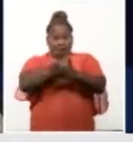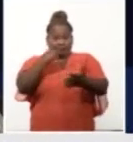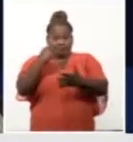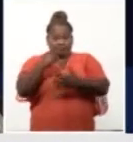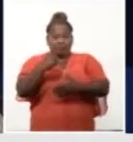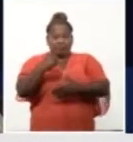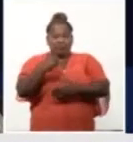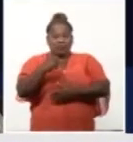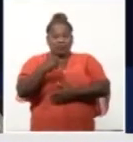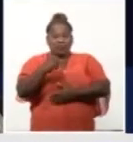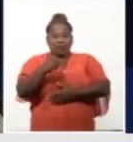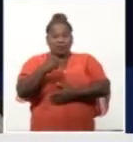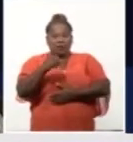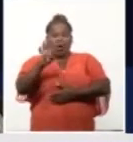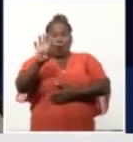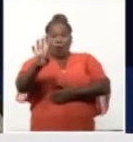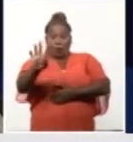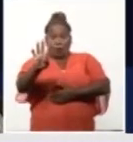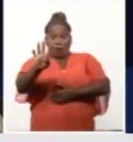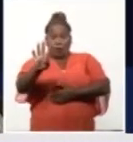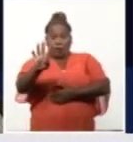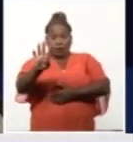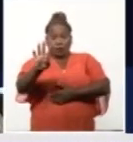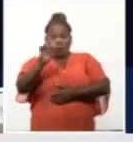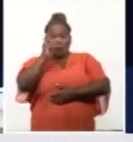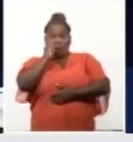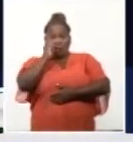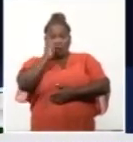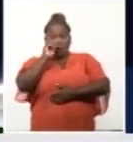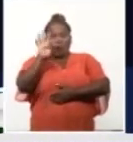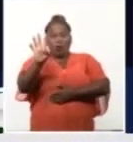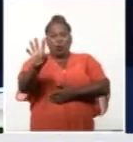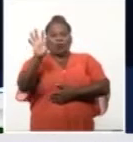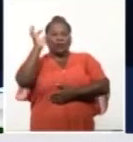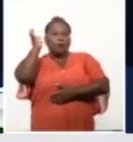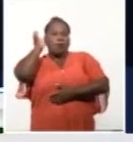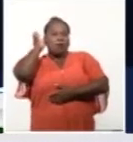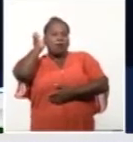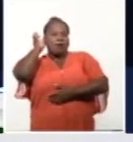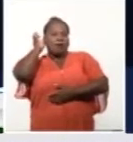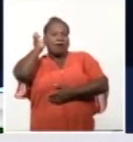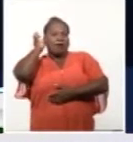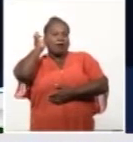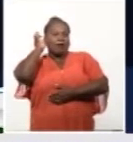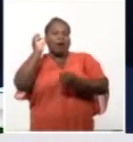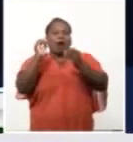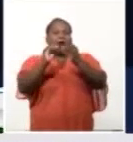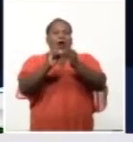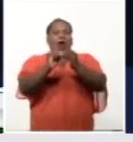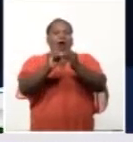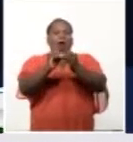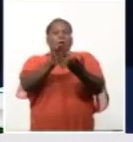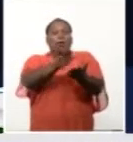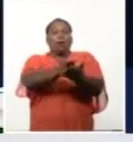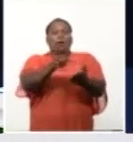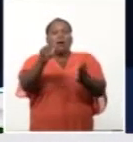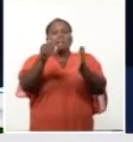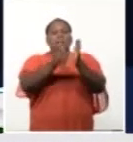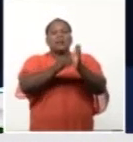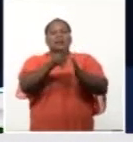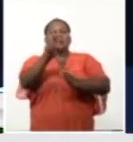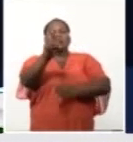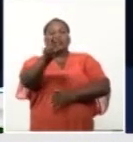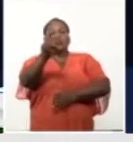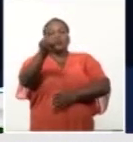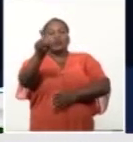Of the 8 cases diagnosed yesterday, 4 are male and 4 are female,